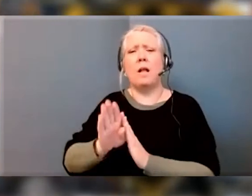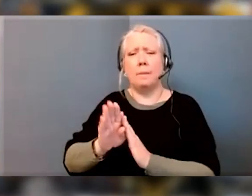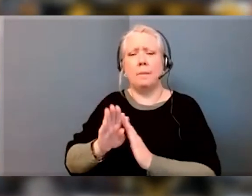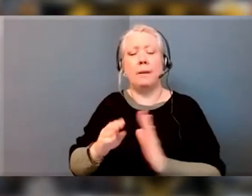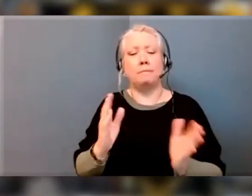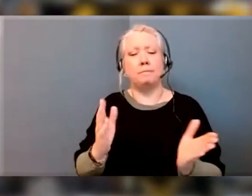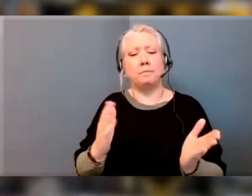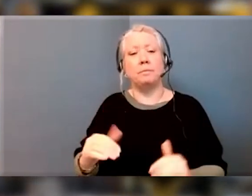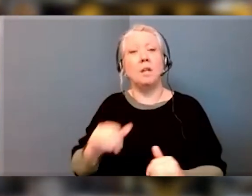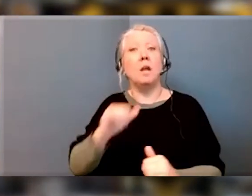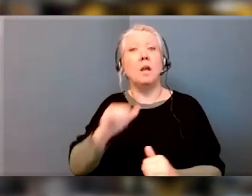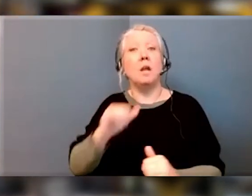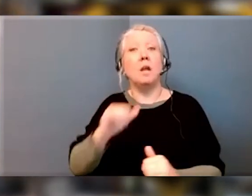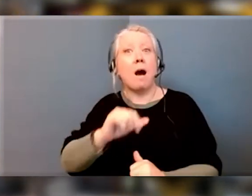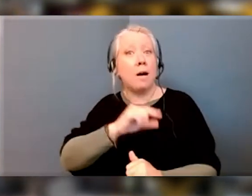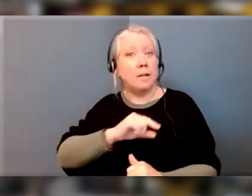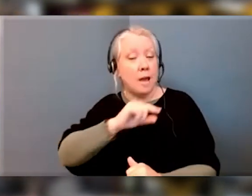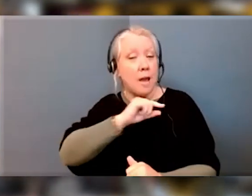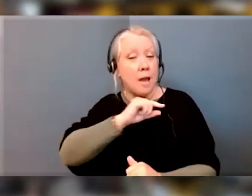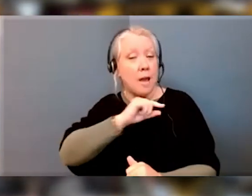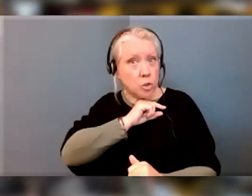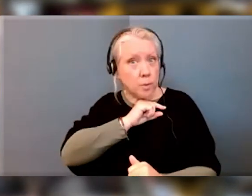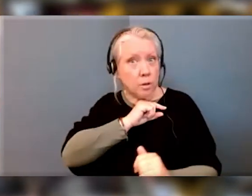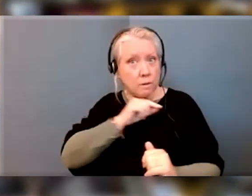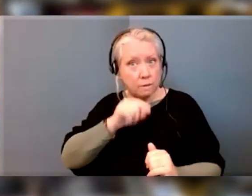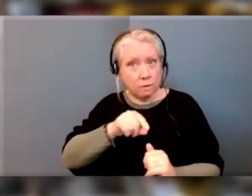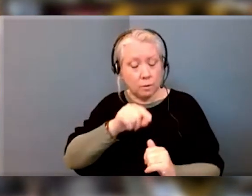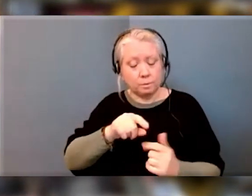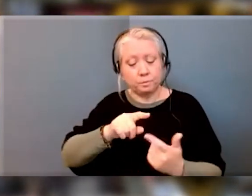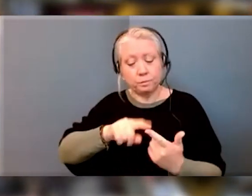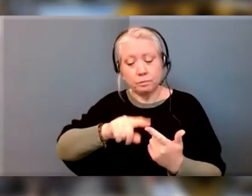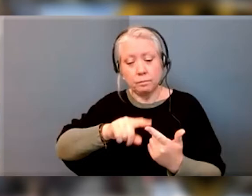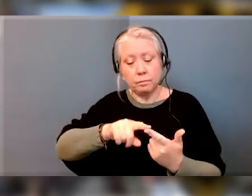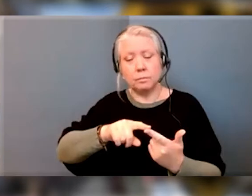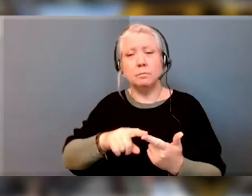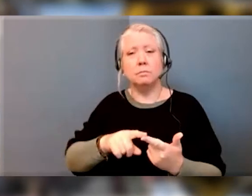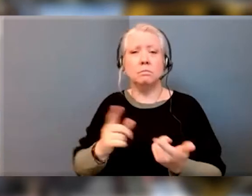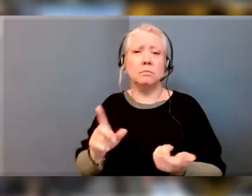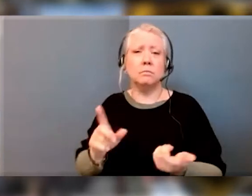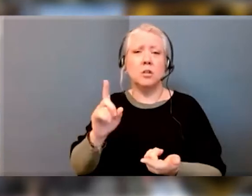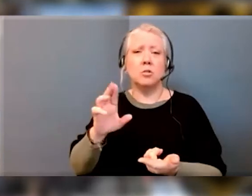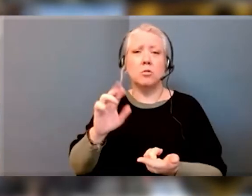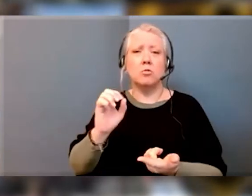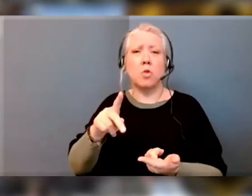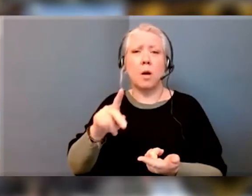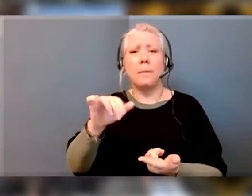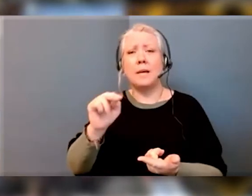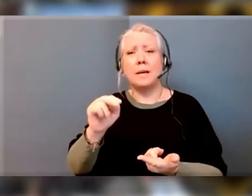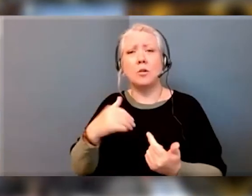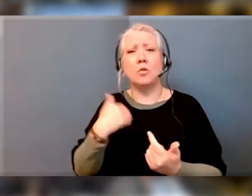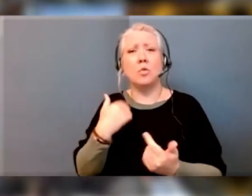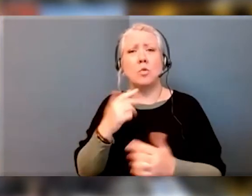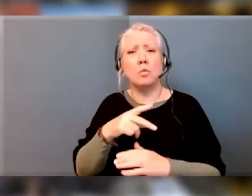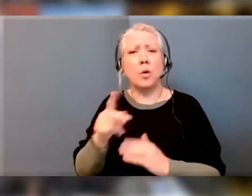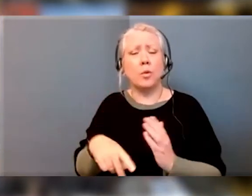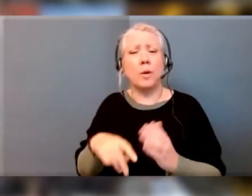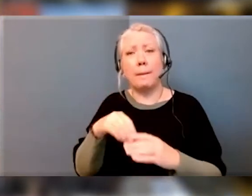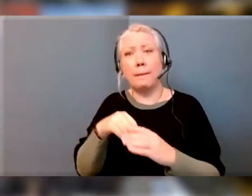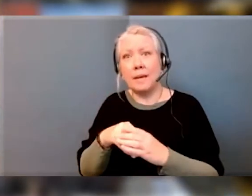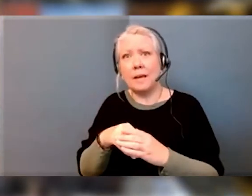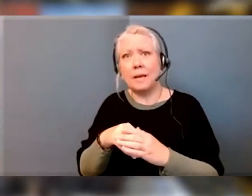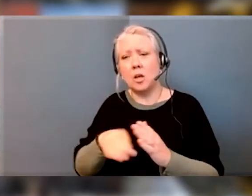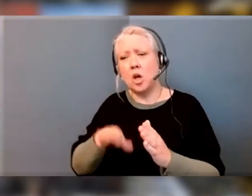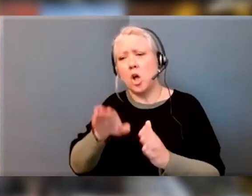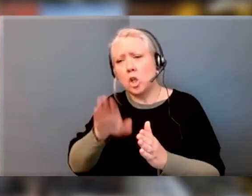not eligible for an area benefit would be a youth program, like a drop-in youth program that happens to be located in a low